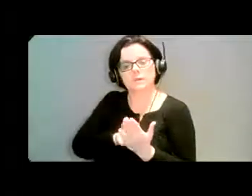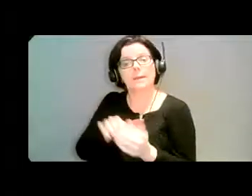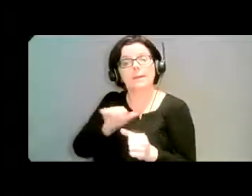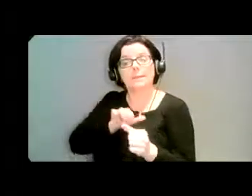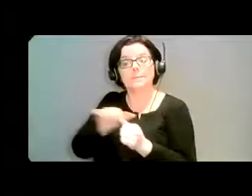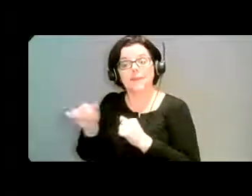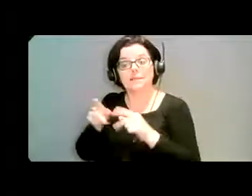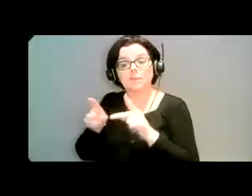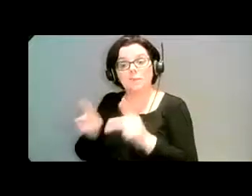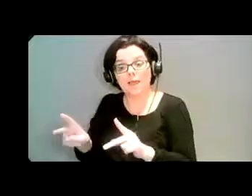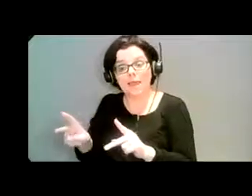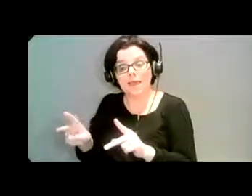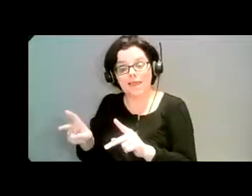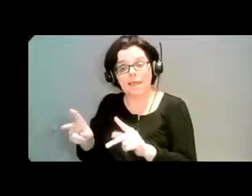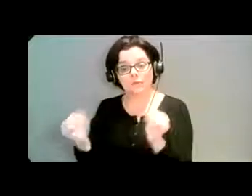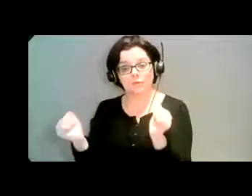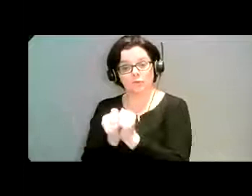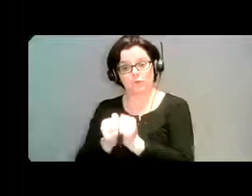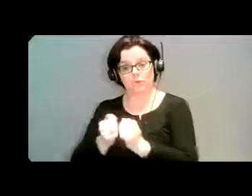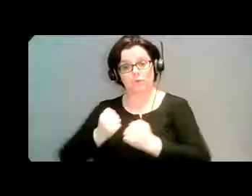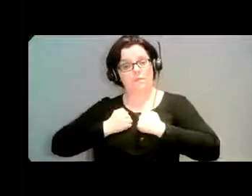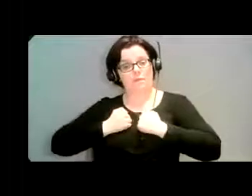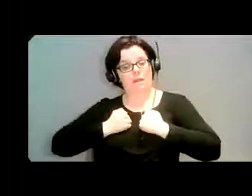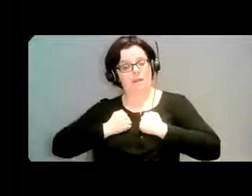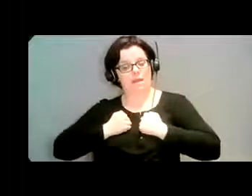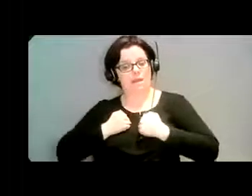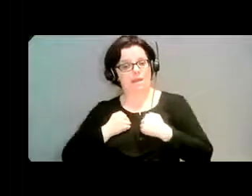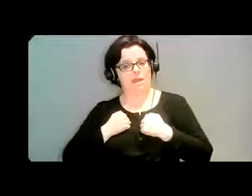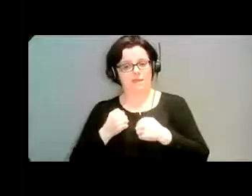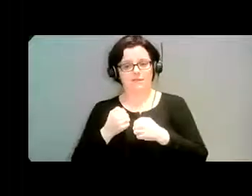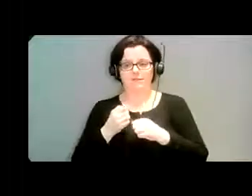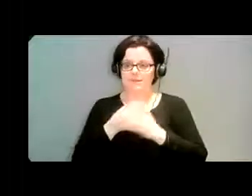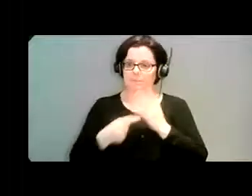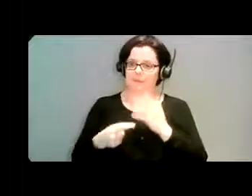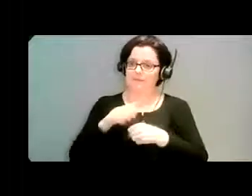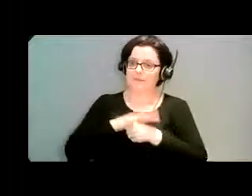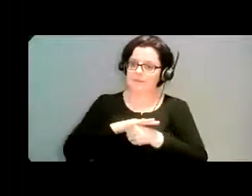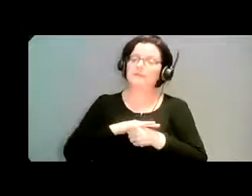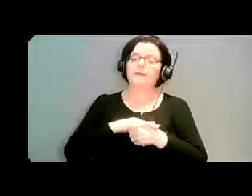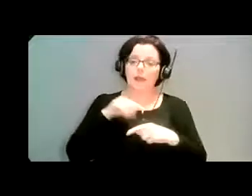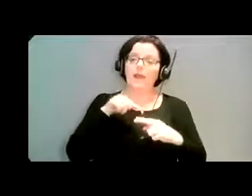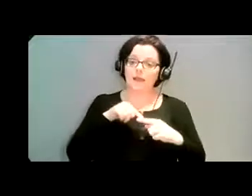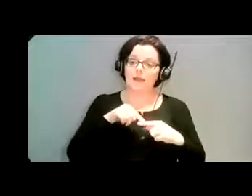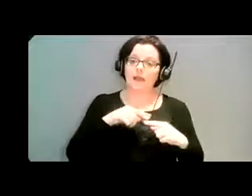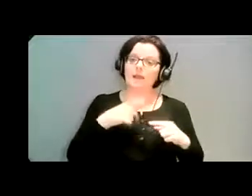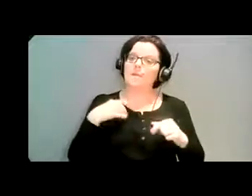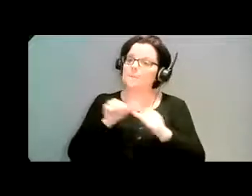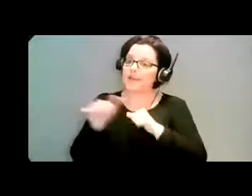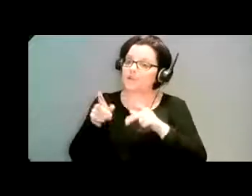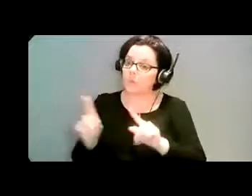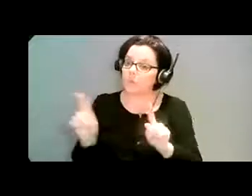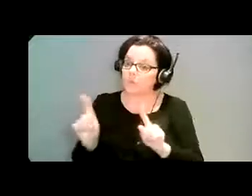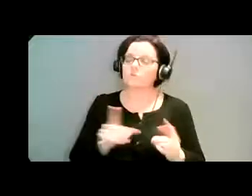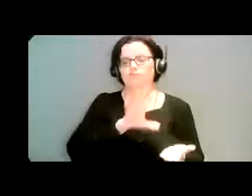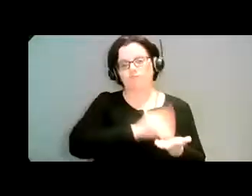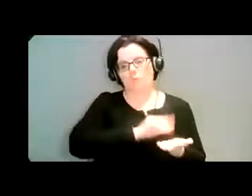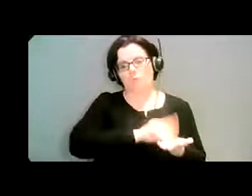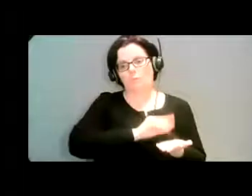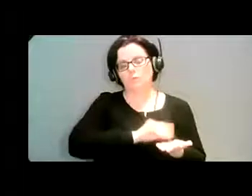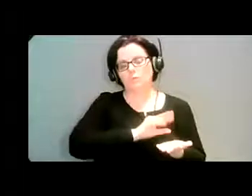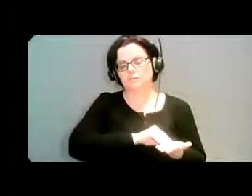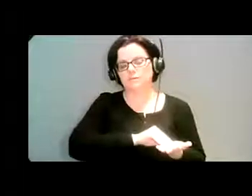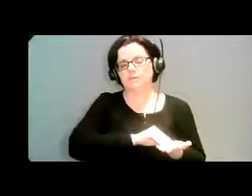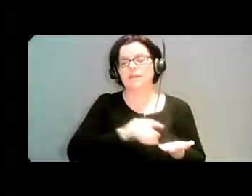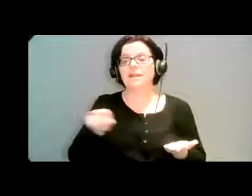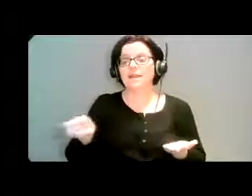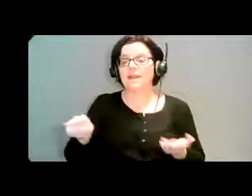me to do that, to meet my, because of my impairment, is to record it. And if they say,